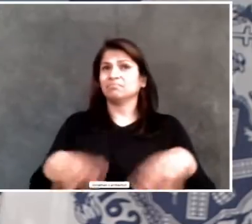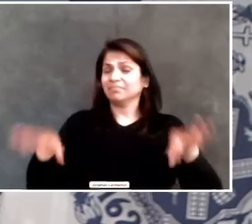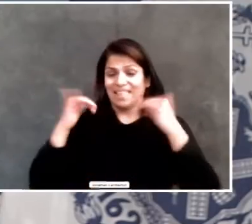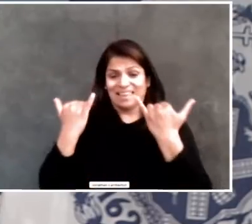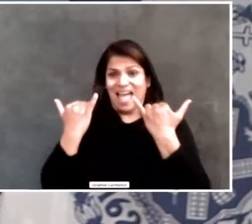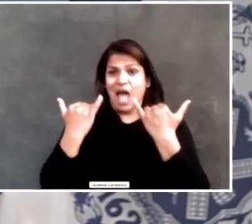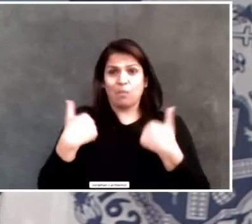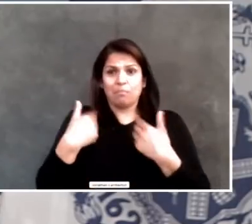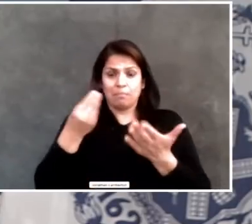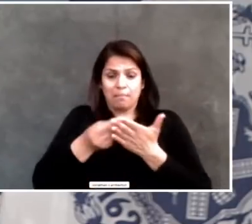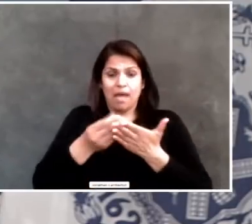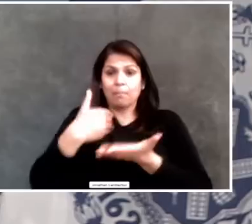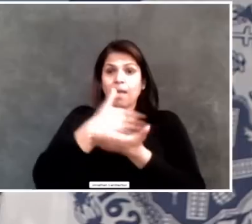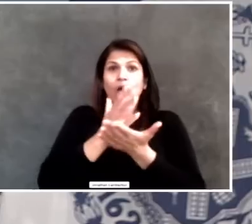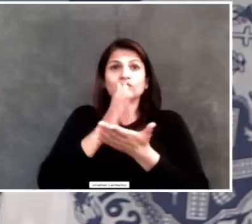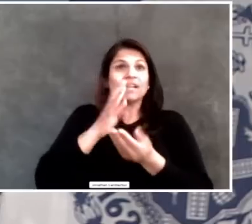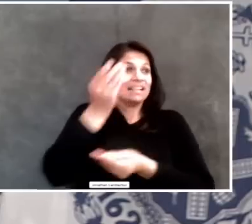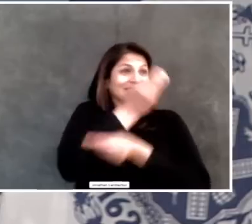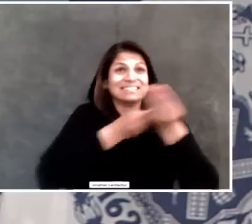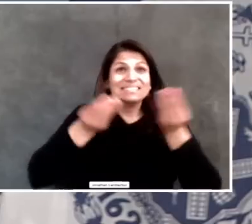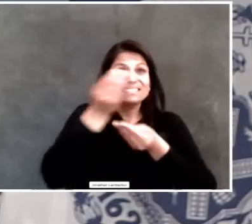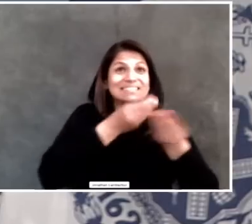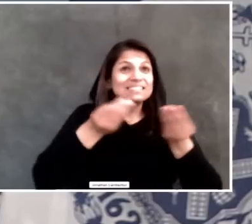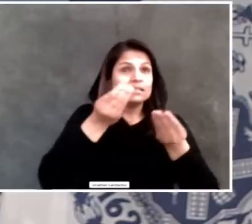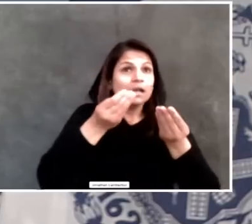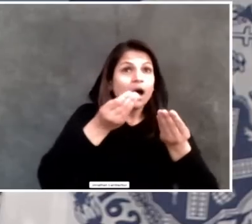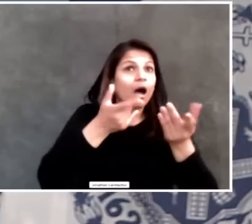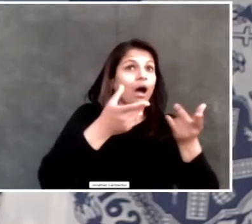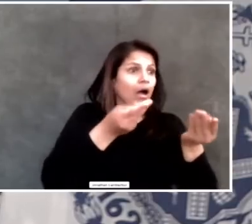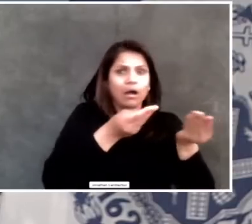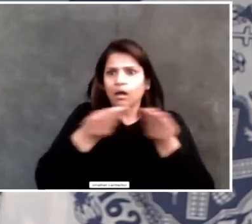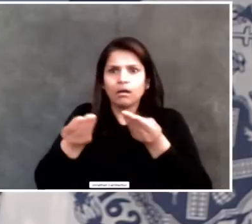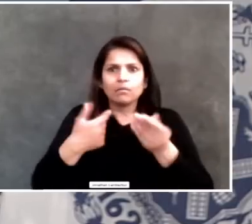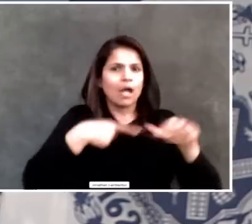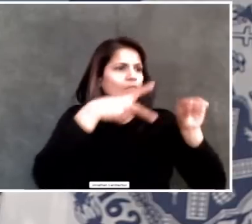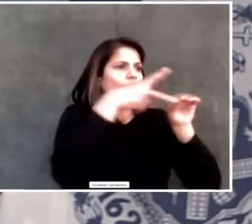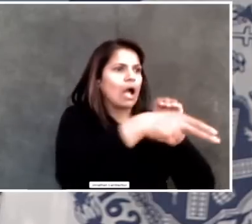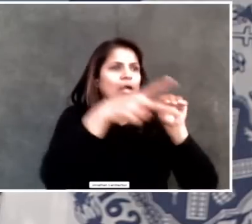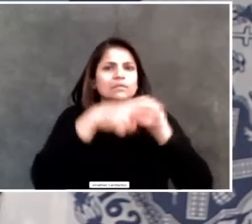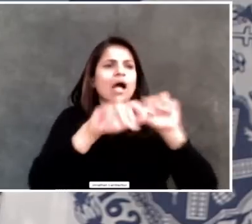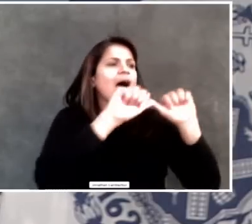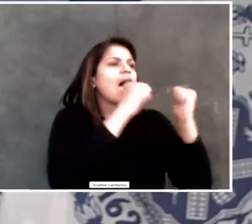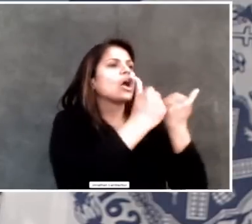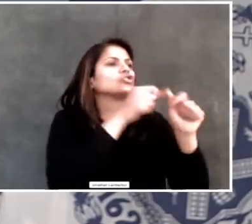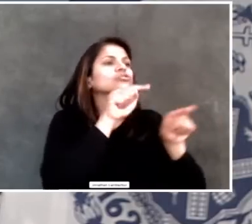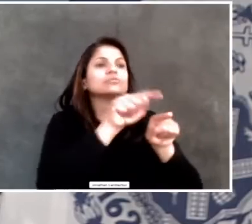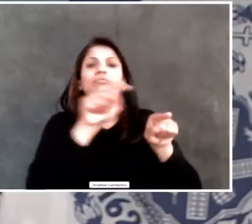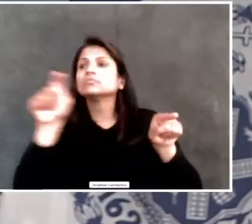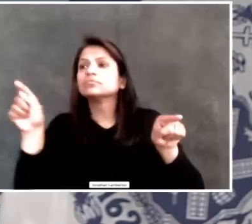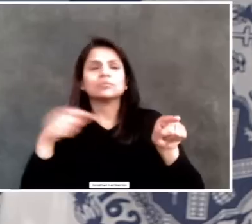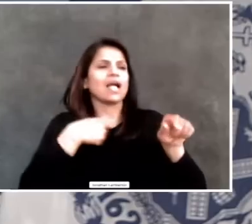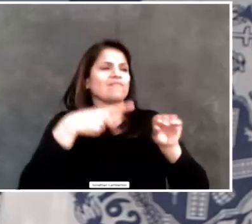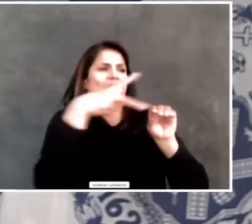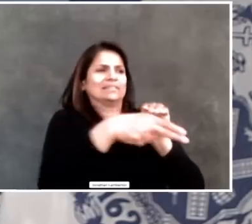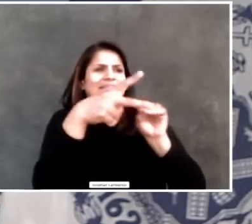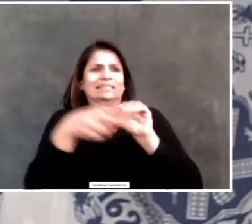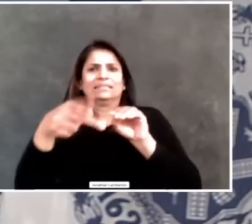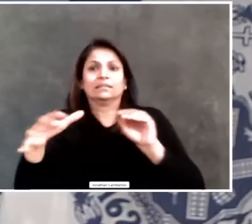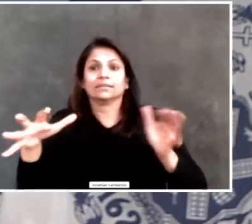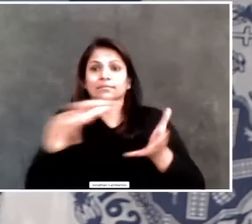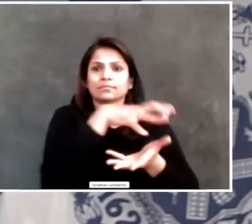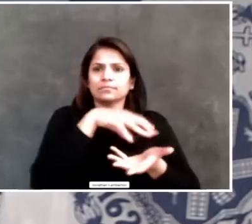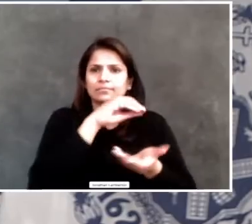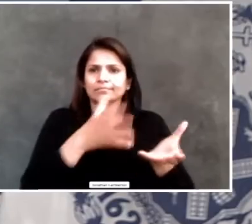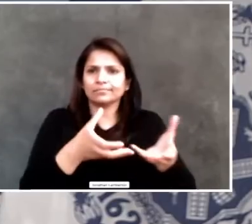off because this normal operations don't exist. I mean, look at professional training in our schools, something that's been the absolute